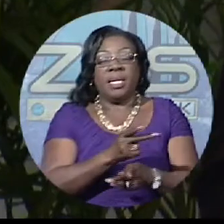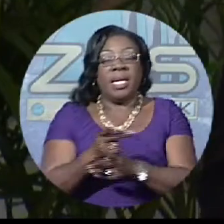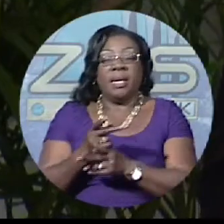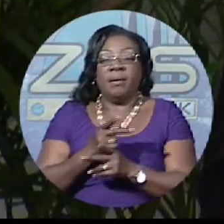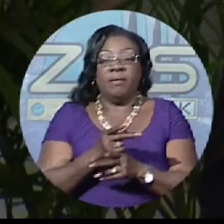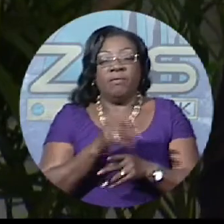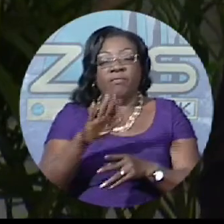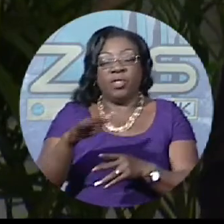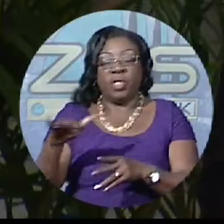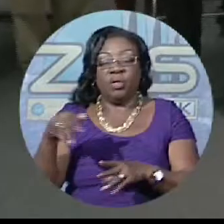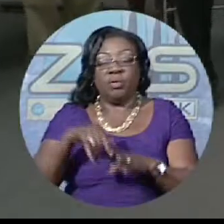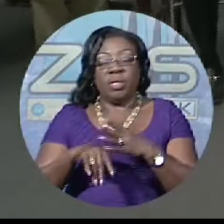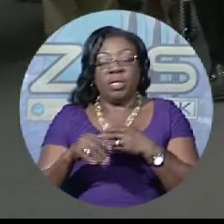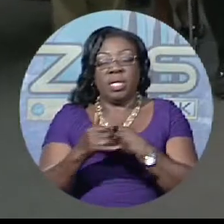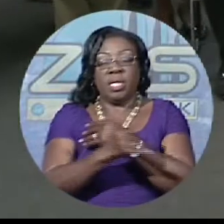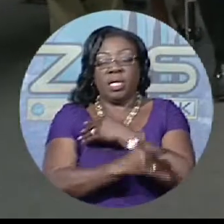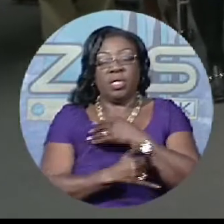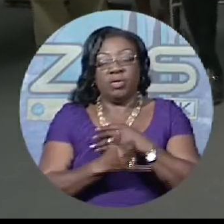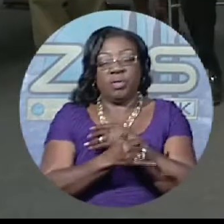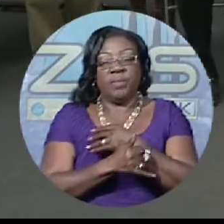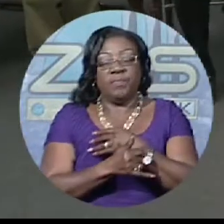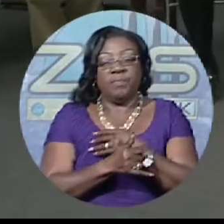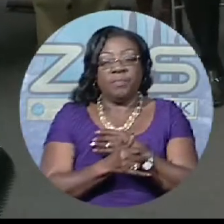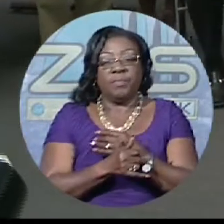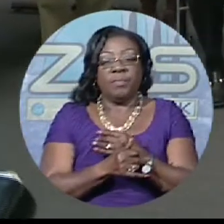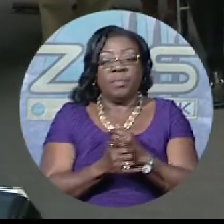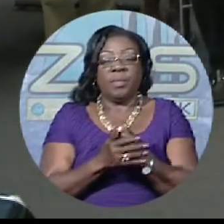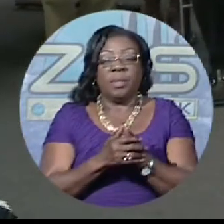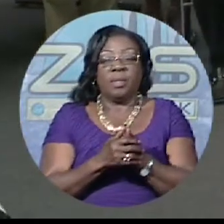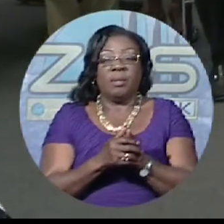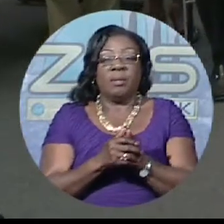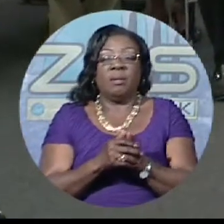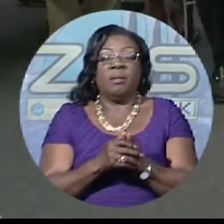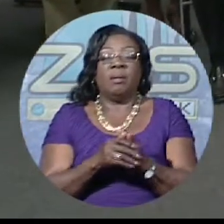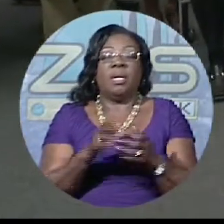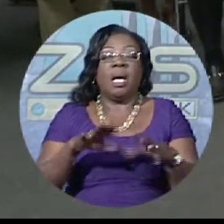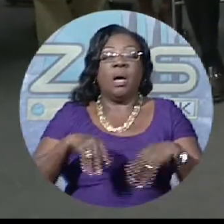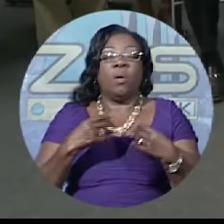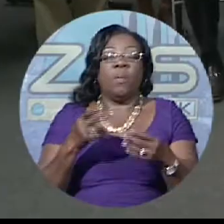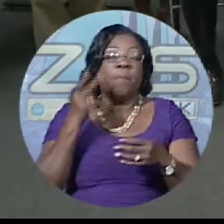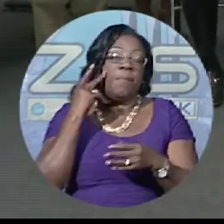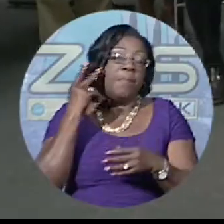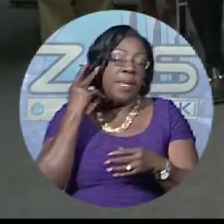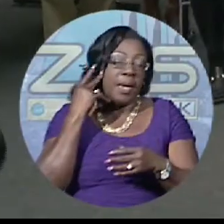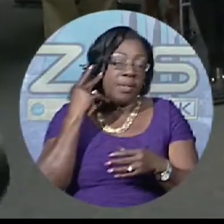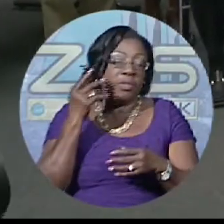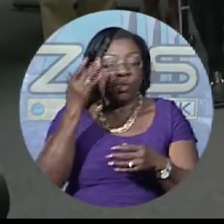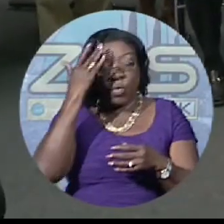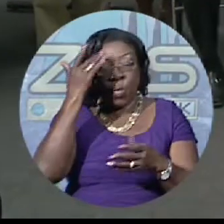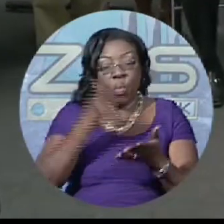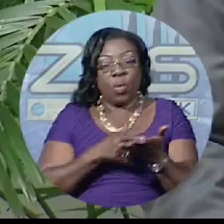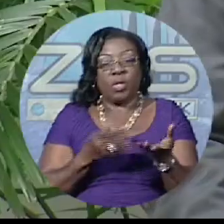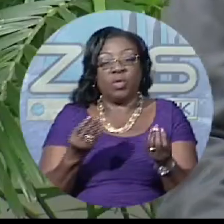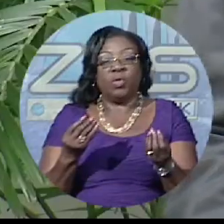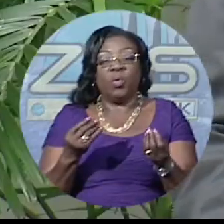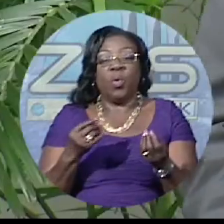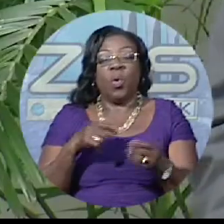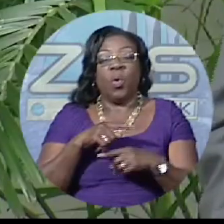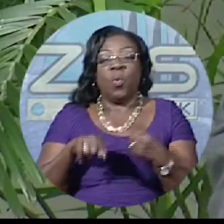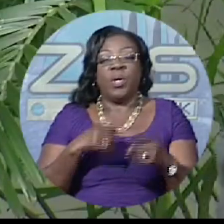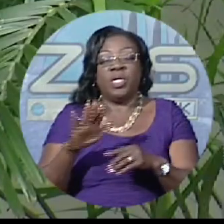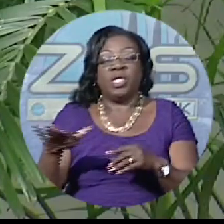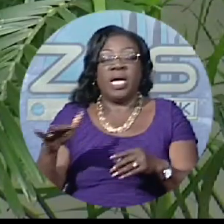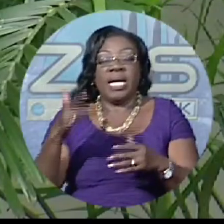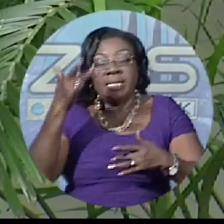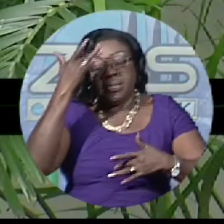behind. He says no words can explain the helplessness a parent feels when his or her child is sick. We believe